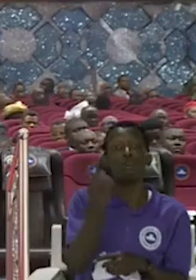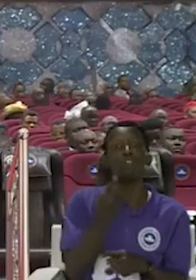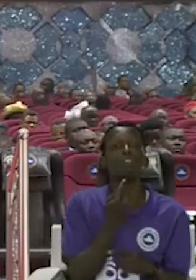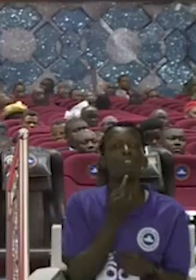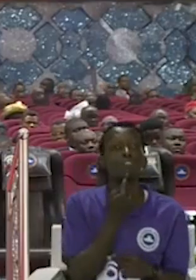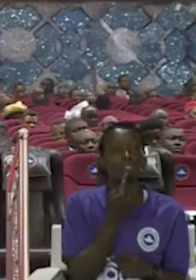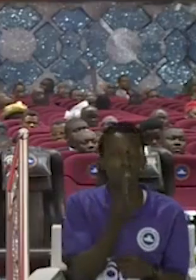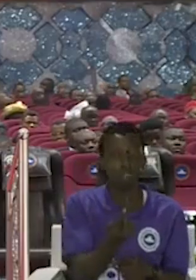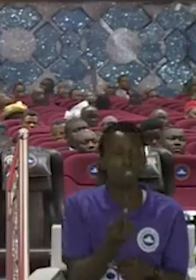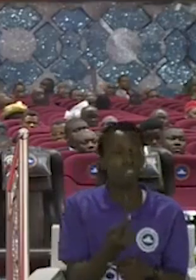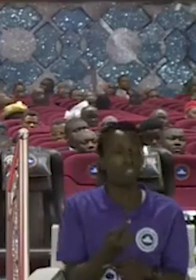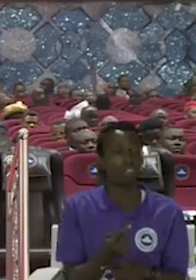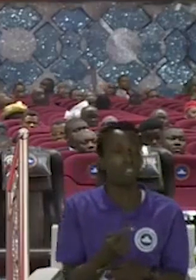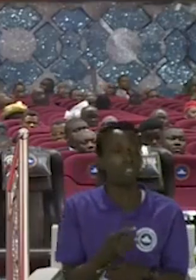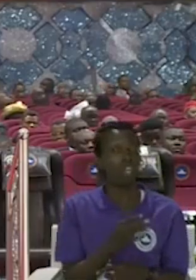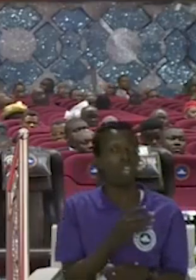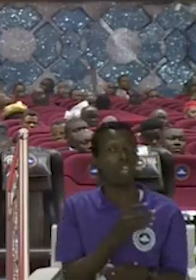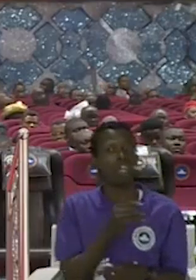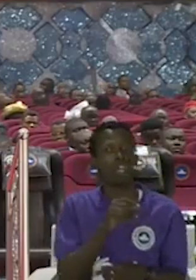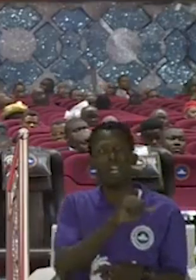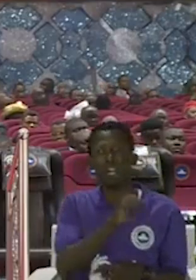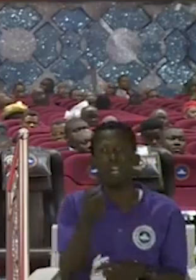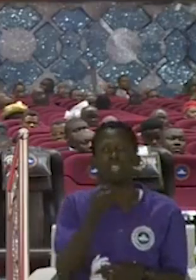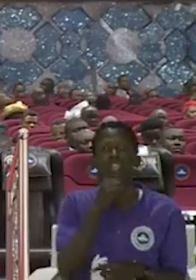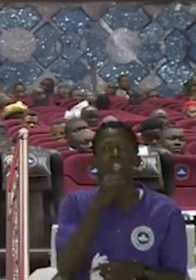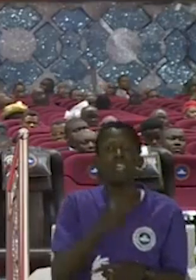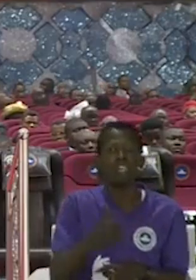an elder cannot be in the market